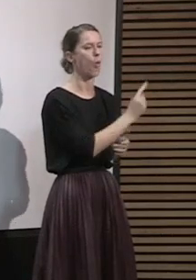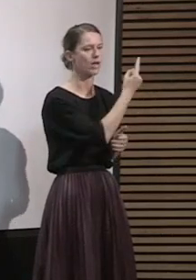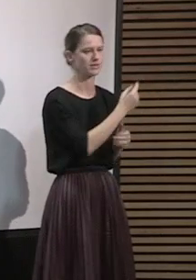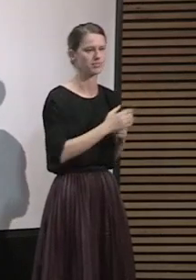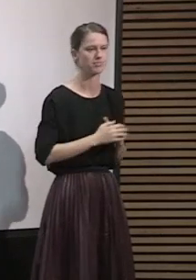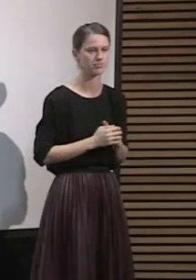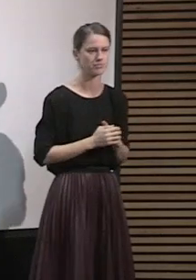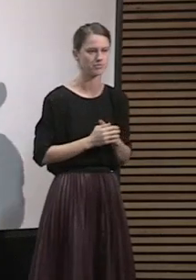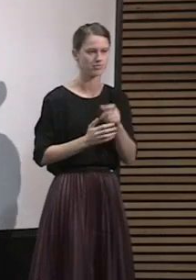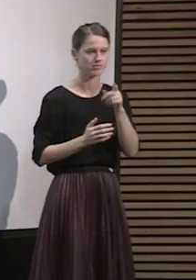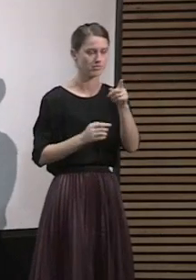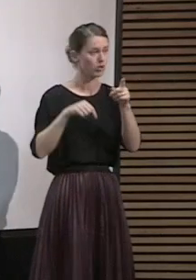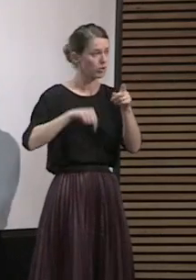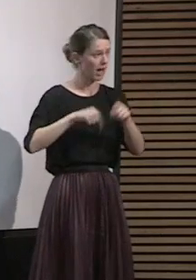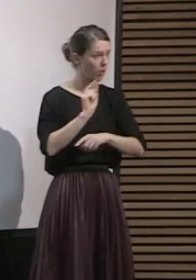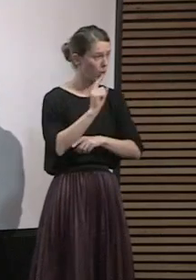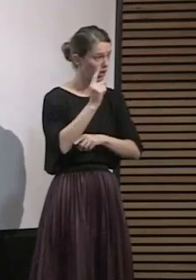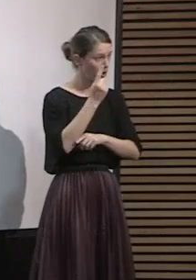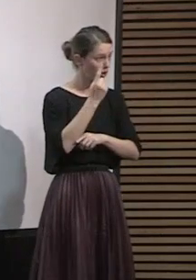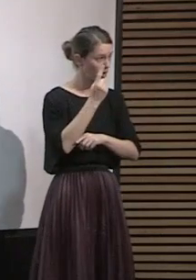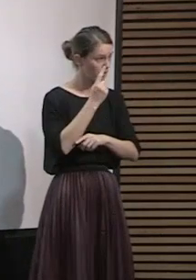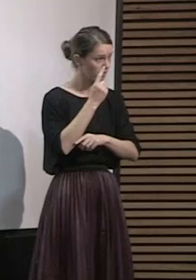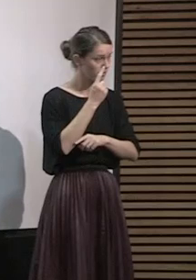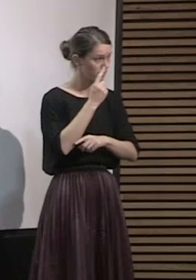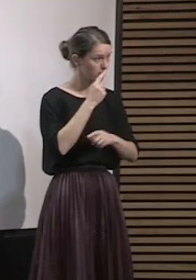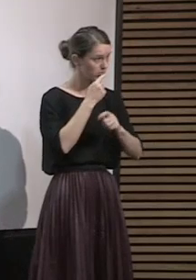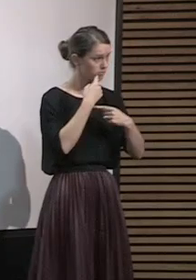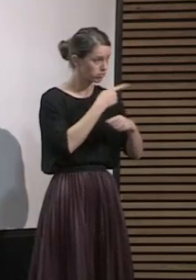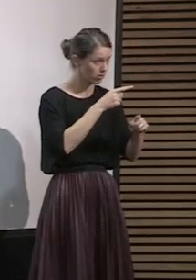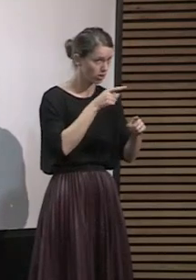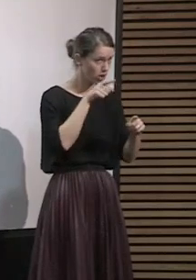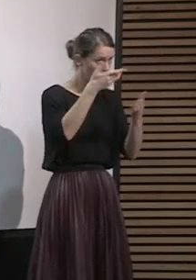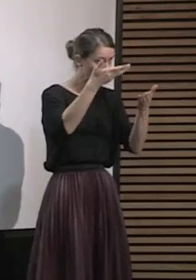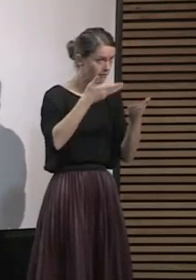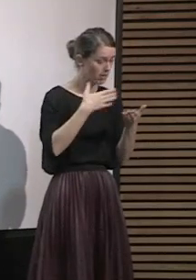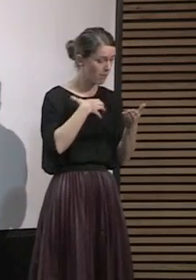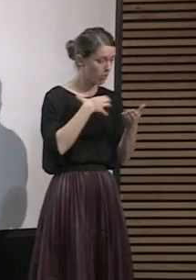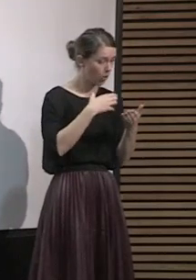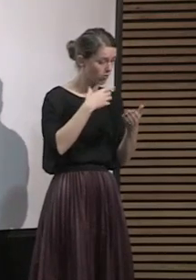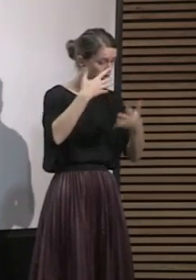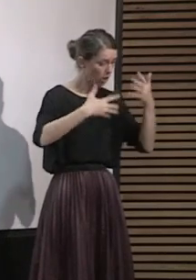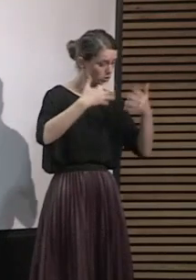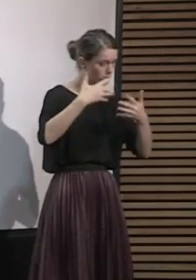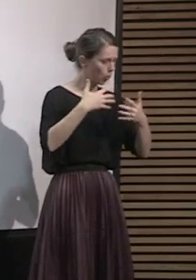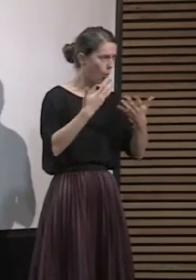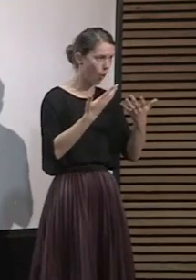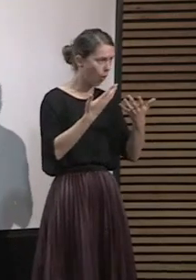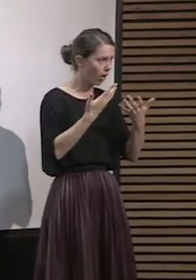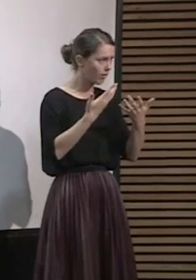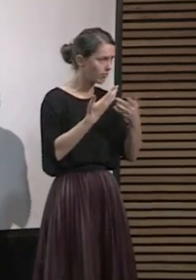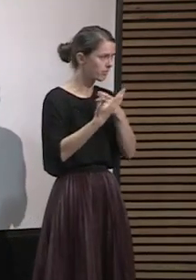After the 1 p.m. update, were you provided details of further testing results, or are you still